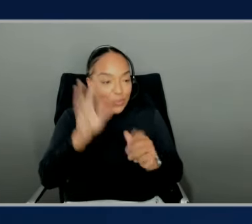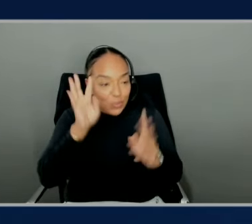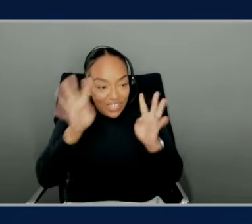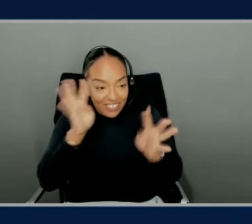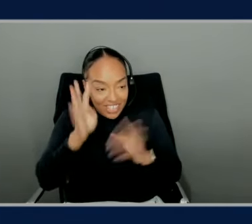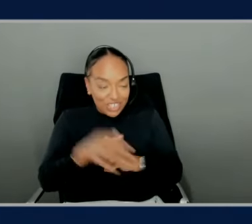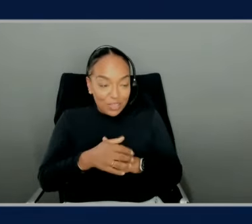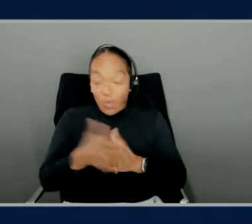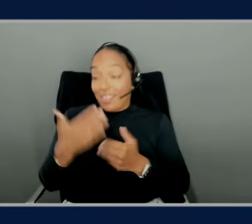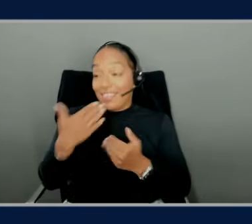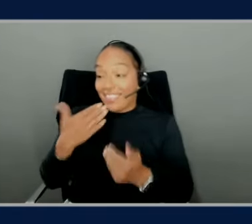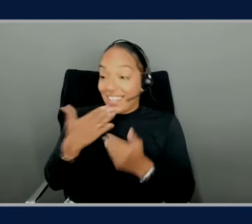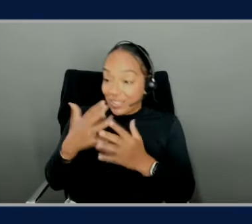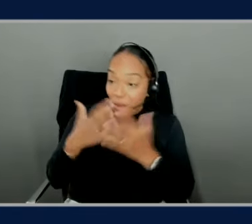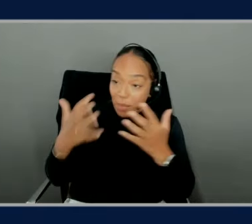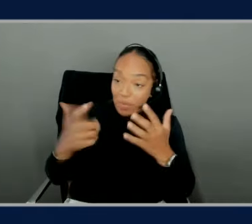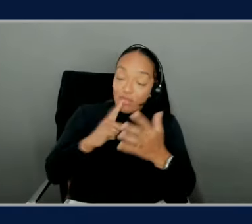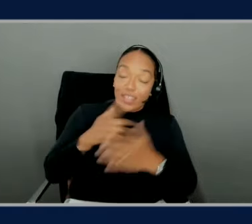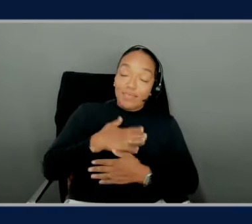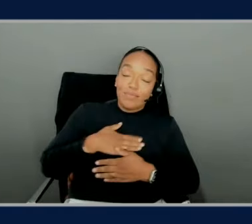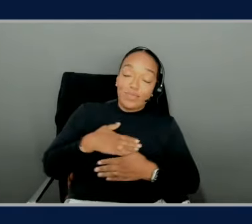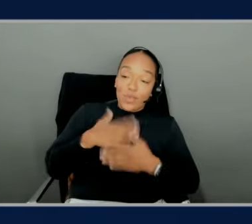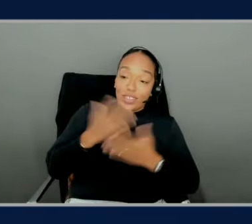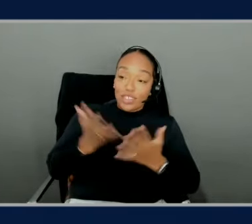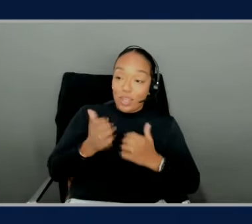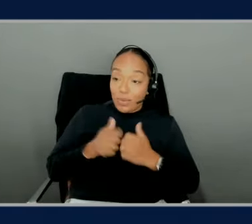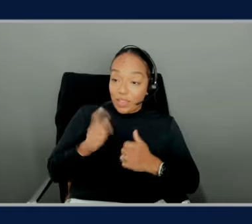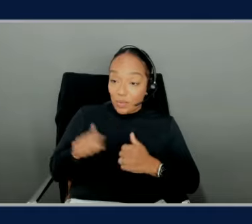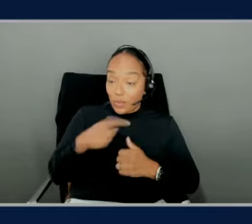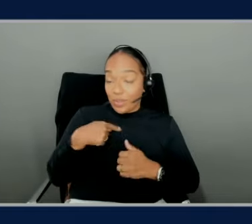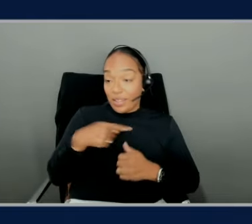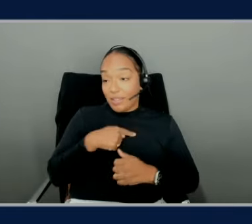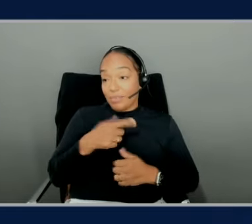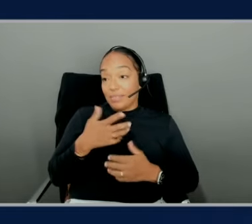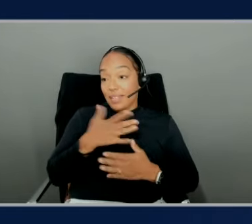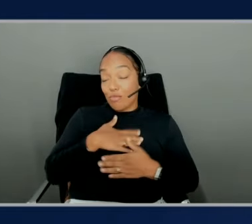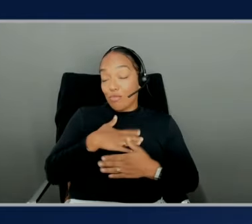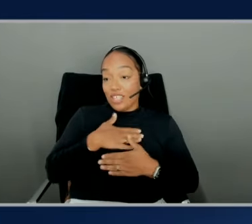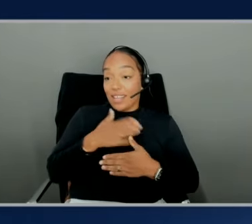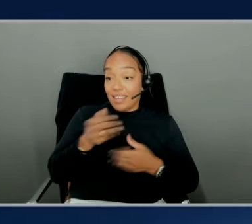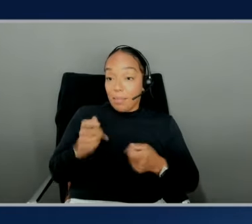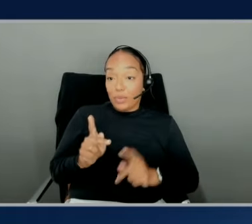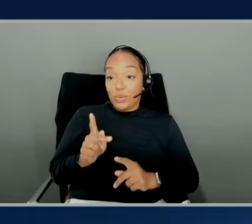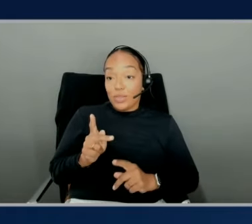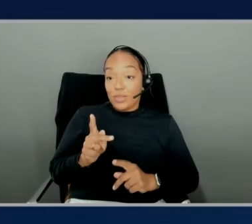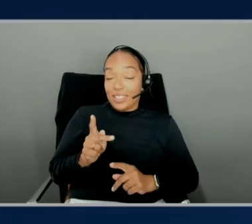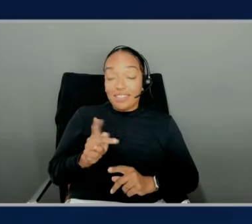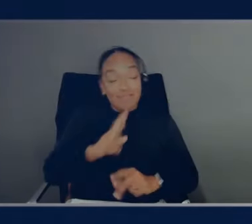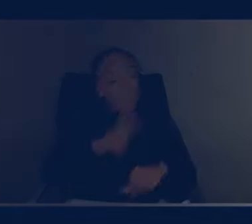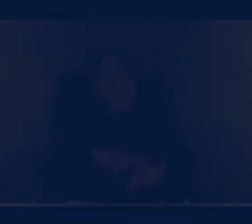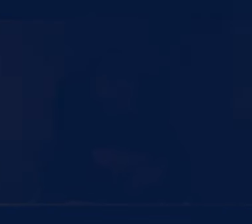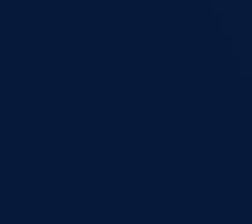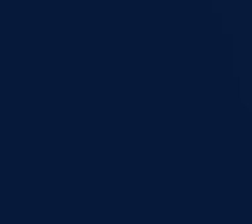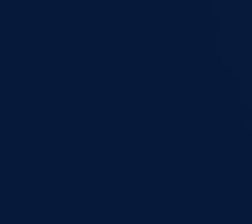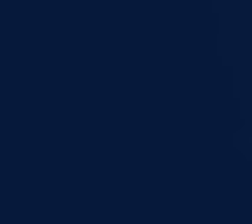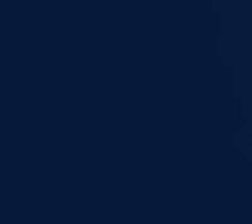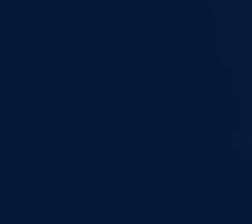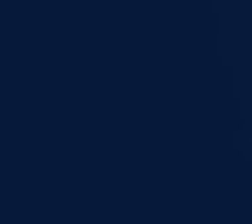a joy to talk to you guys and really appreciated the opportunity. Of course. Thank you. Thank you all. All right, we'll be back with more.